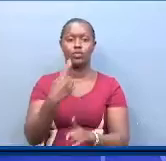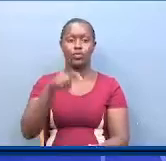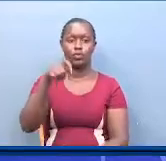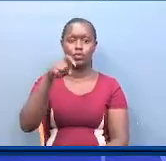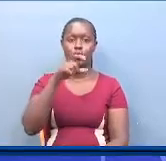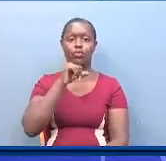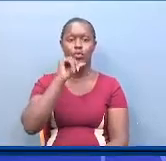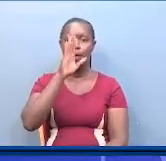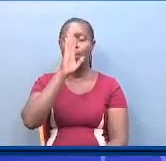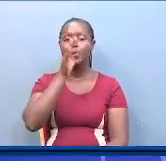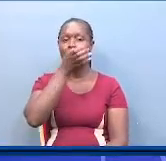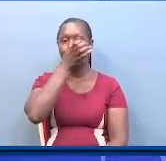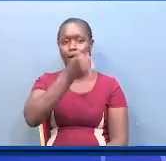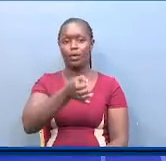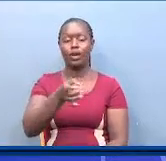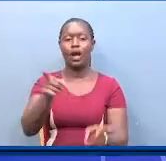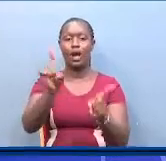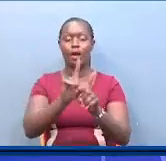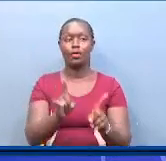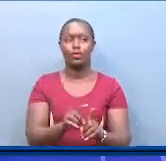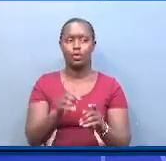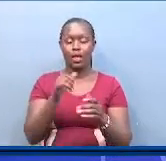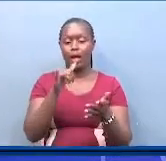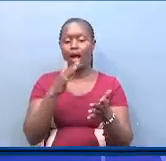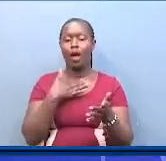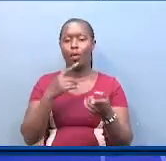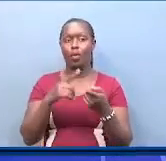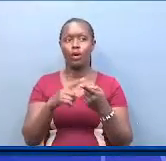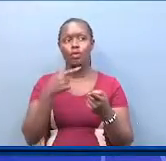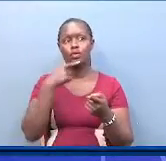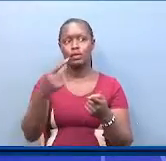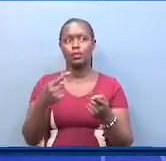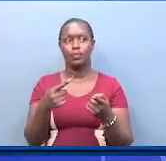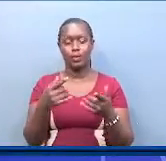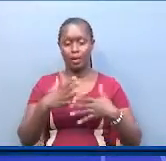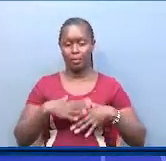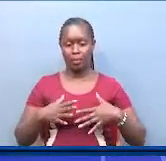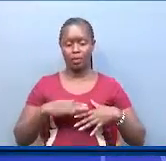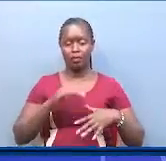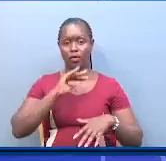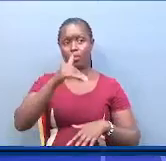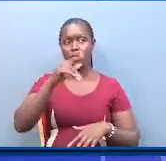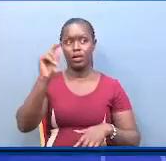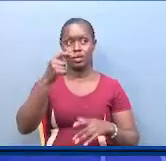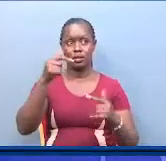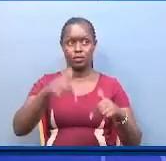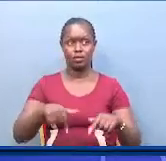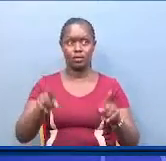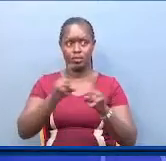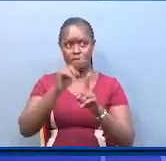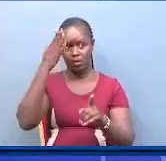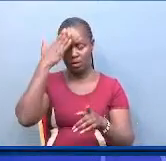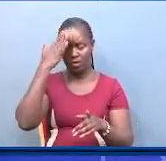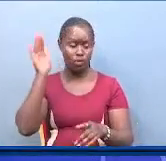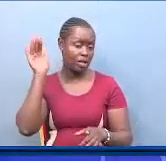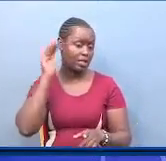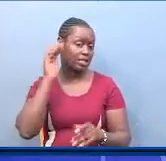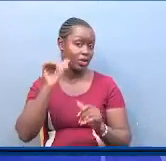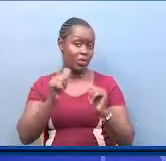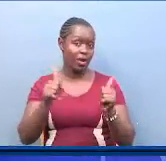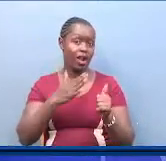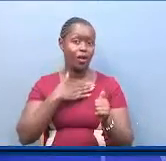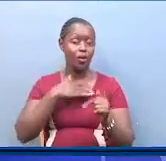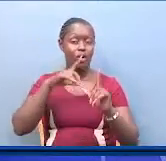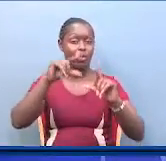be ignored. And therefore, I want to speak to the people of Mount Kenya today. And I know they are listening. I want to